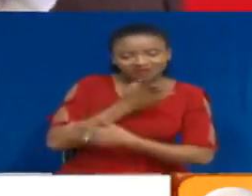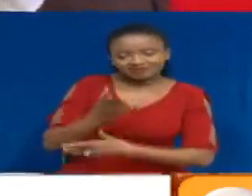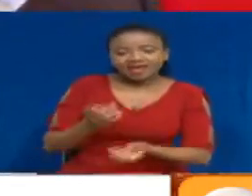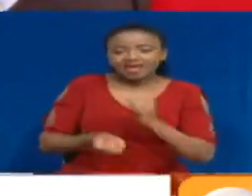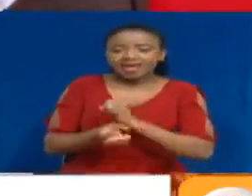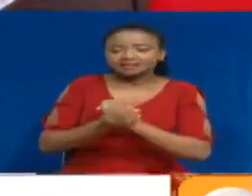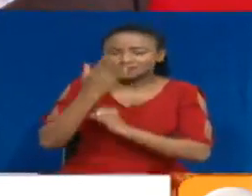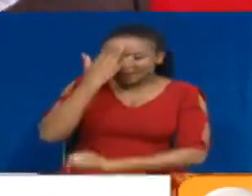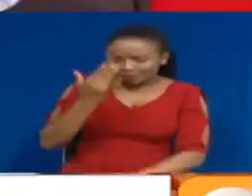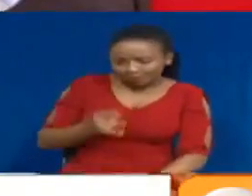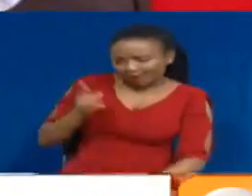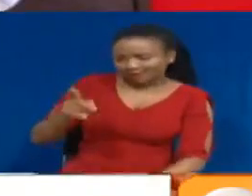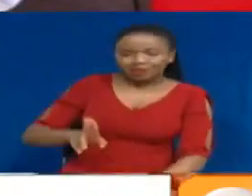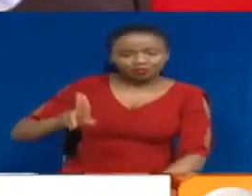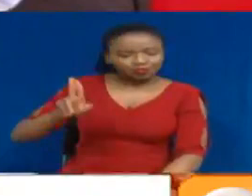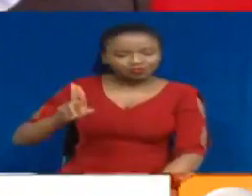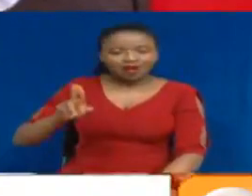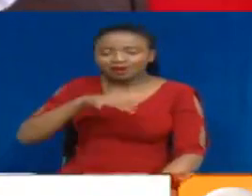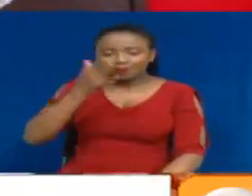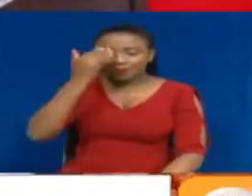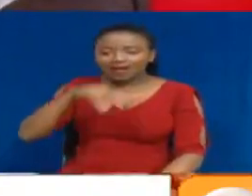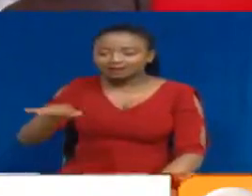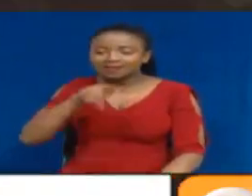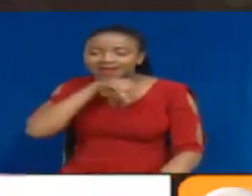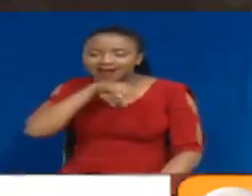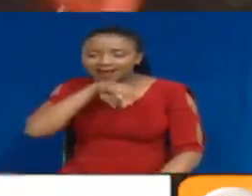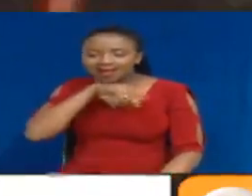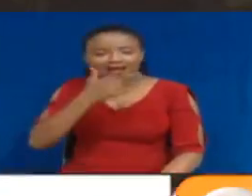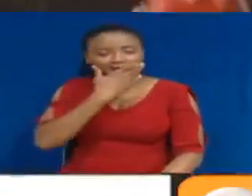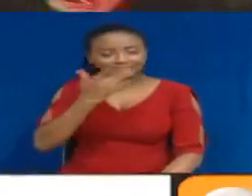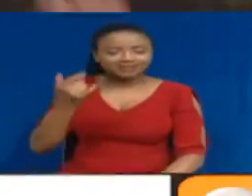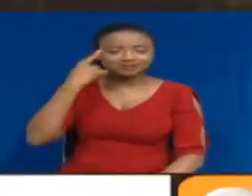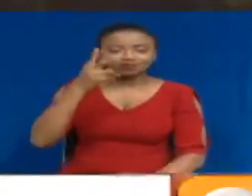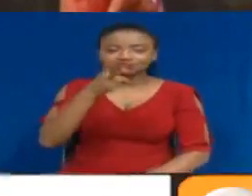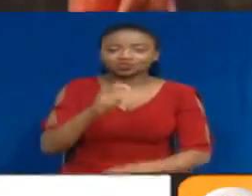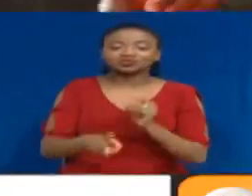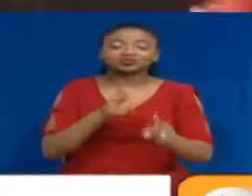why Odinga was the perfect choice in the Kenyatta succession matrix. Mwaka wa